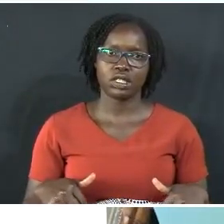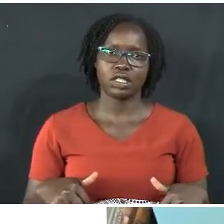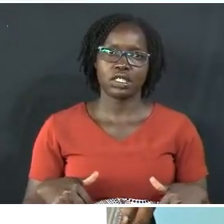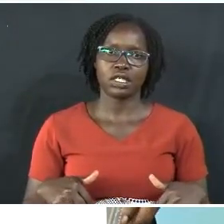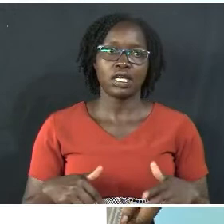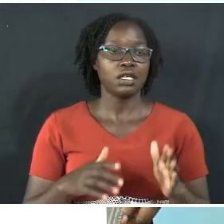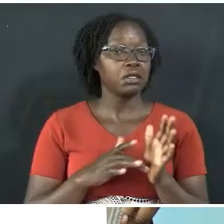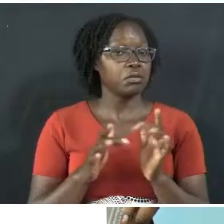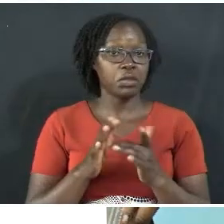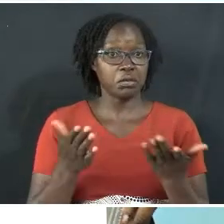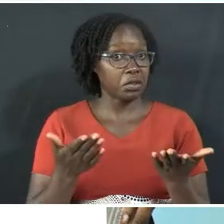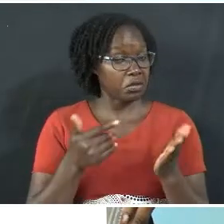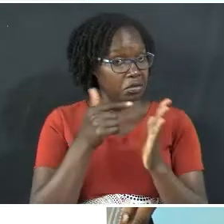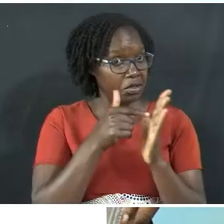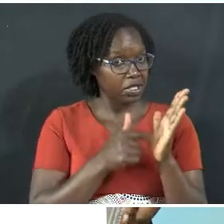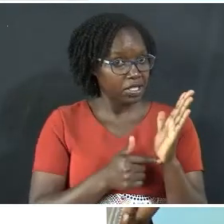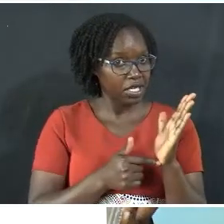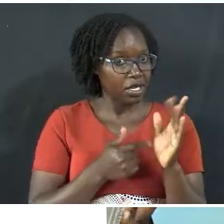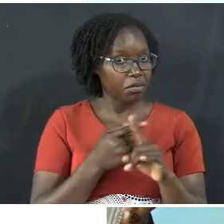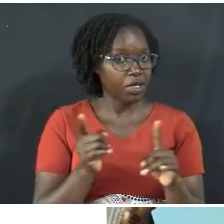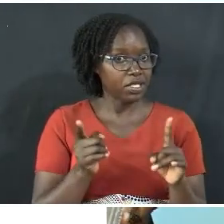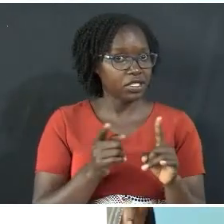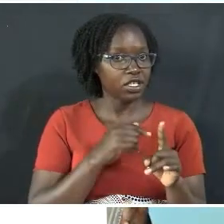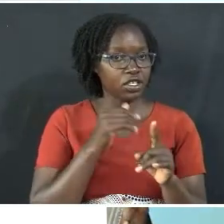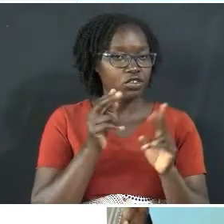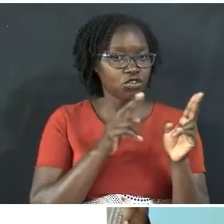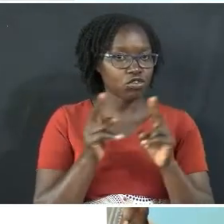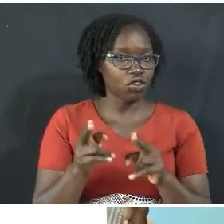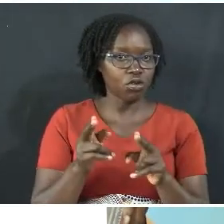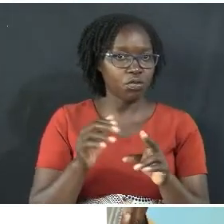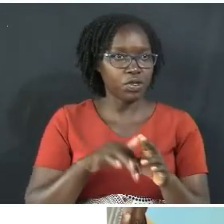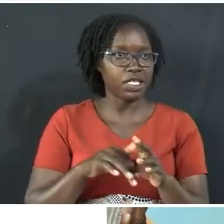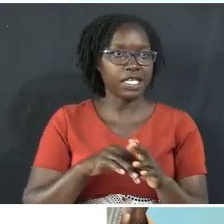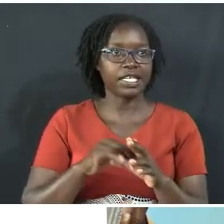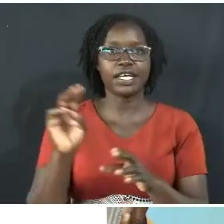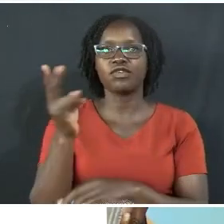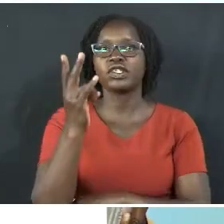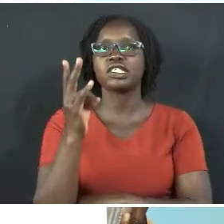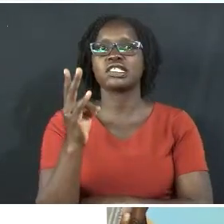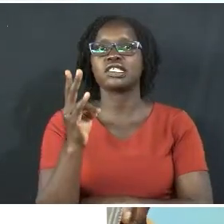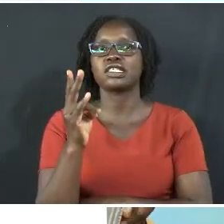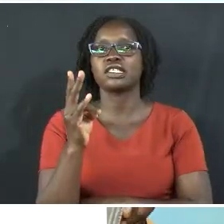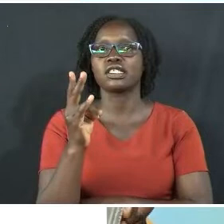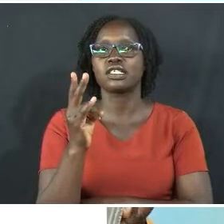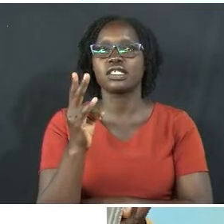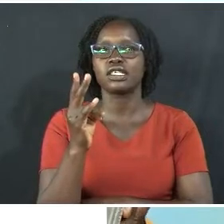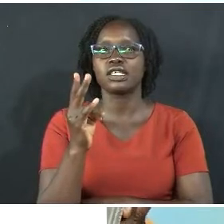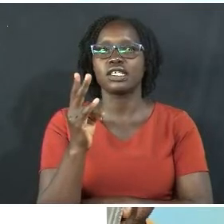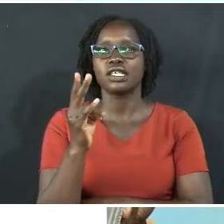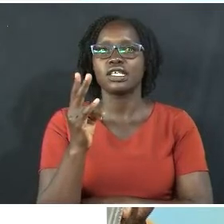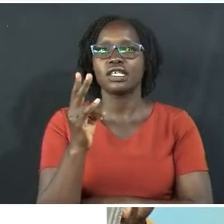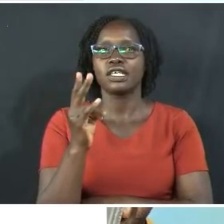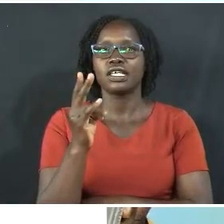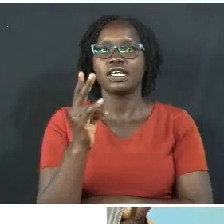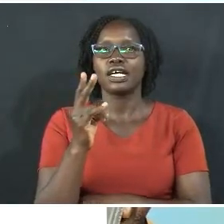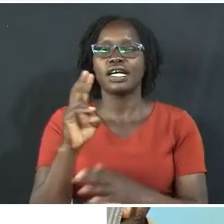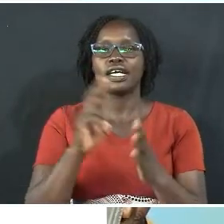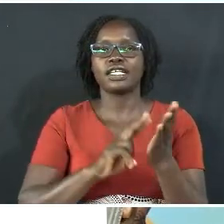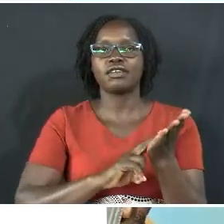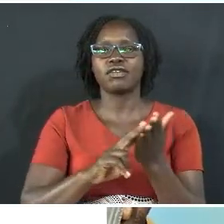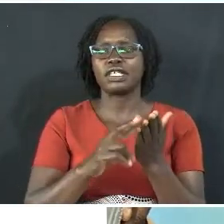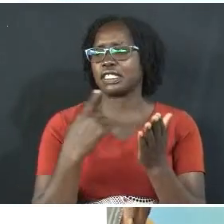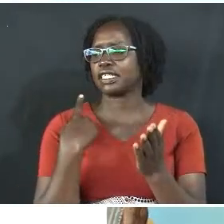biblical, but it's not very common in our setting. I read some text